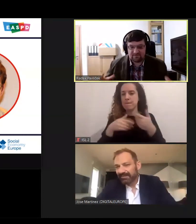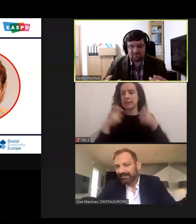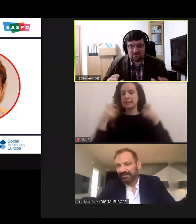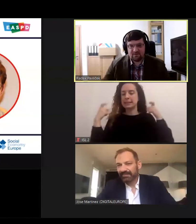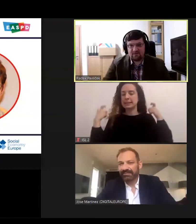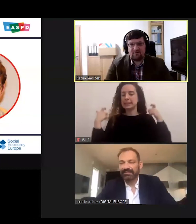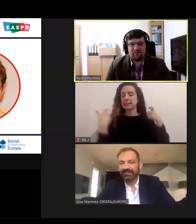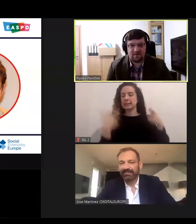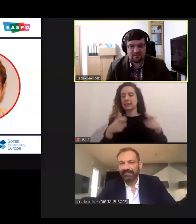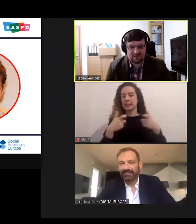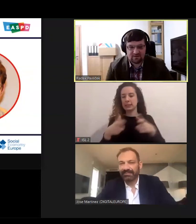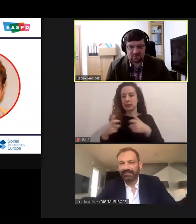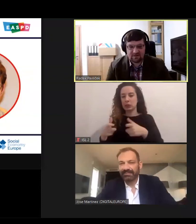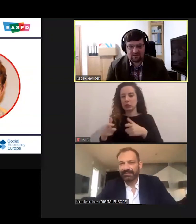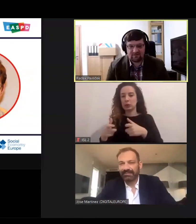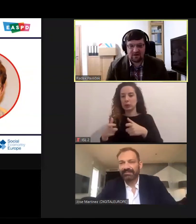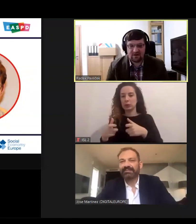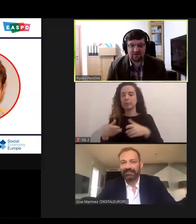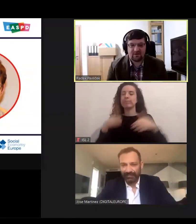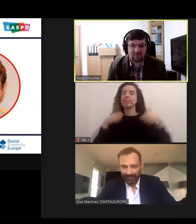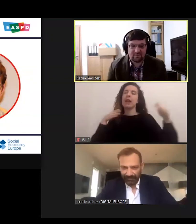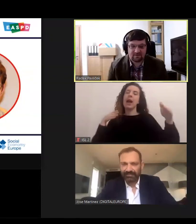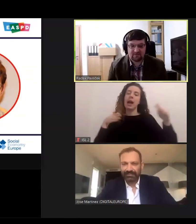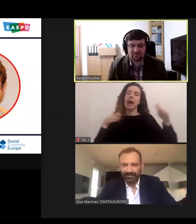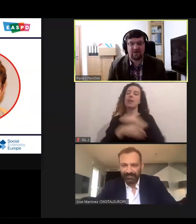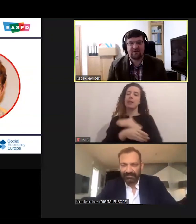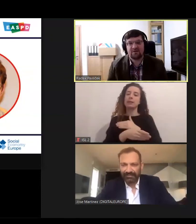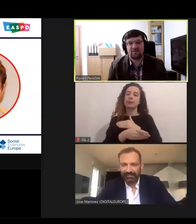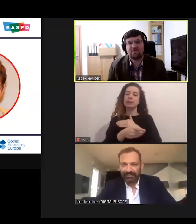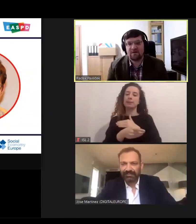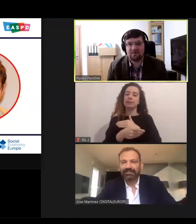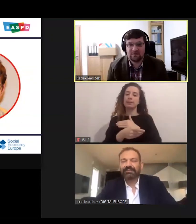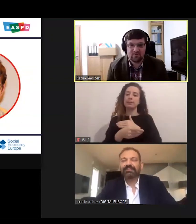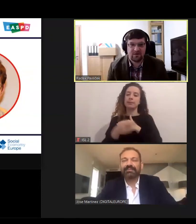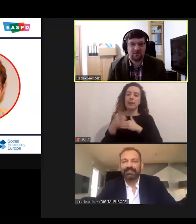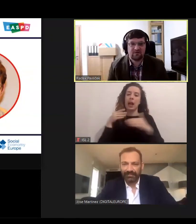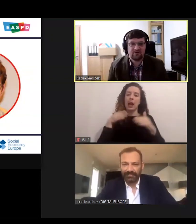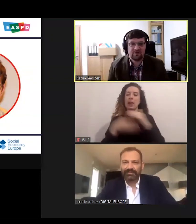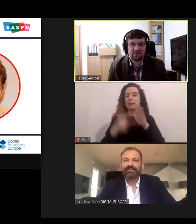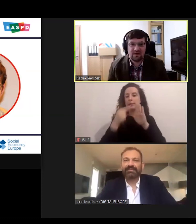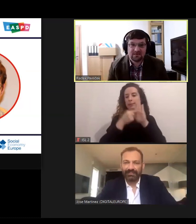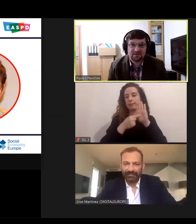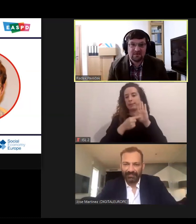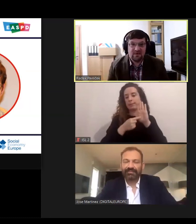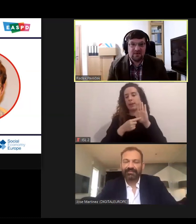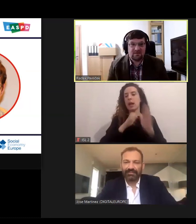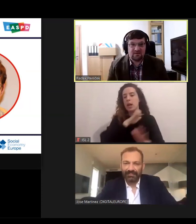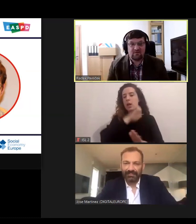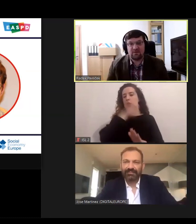but for those who are not able to be in person on the spot, so they can